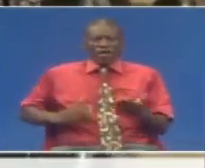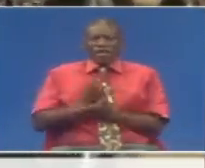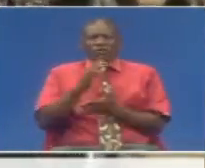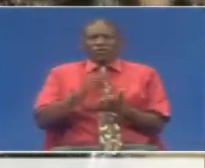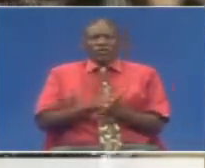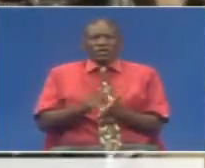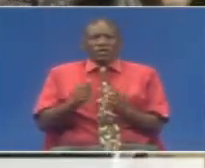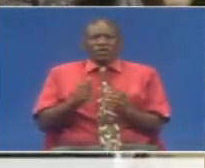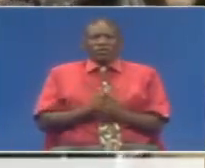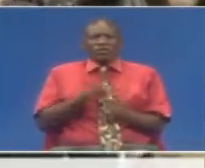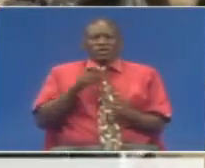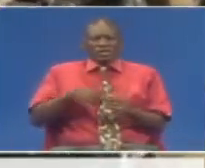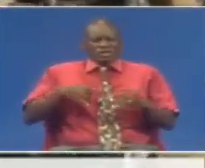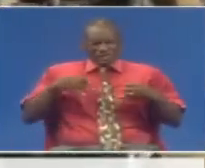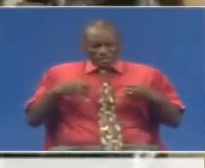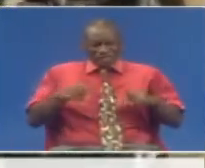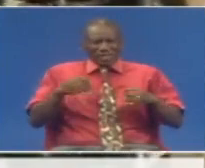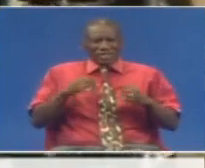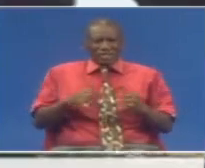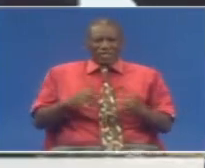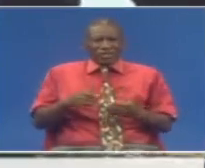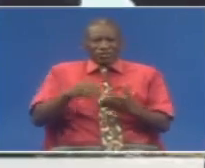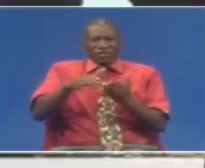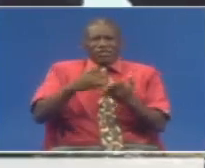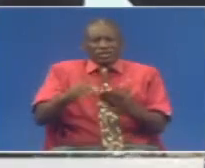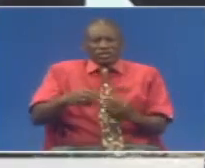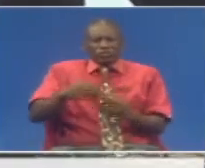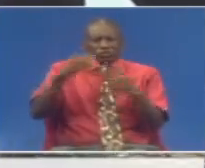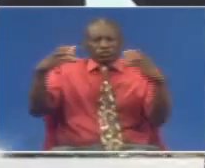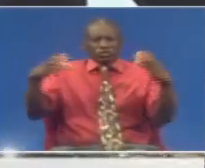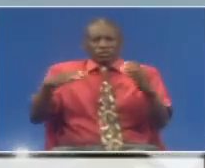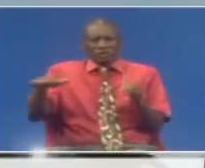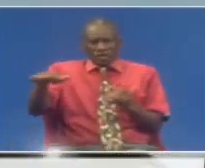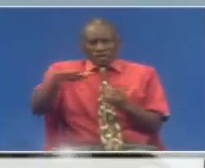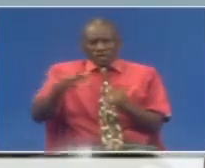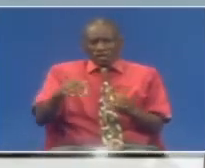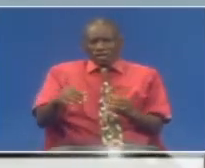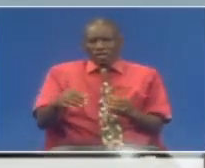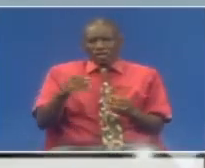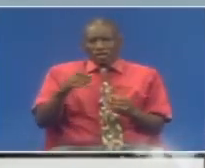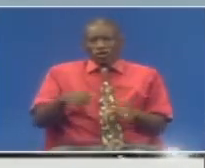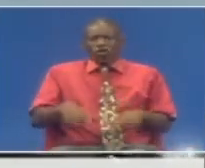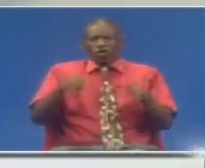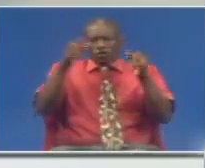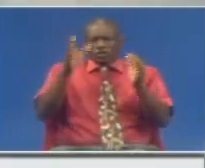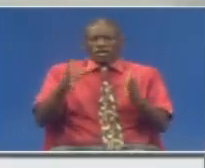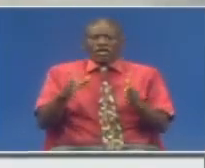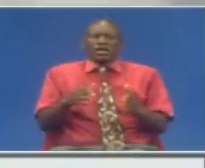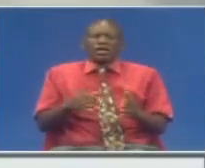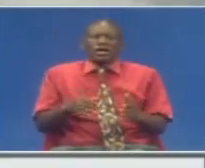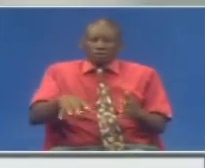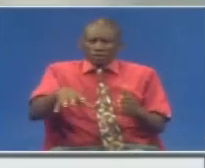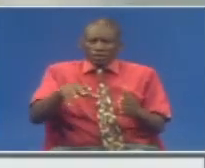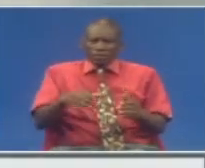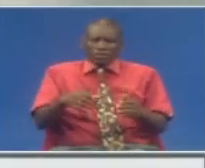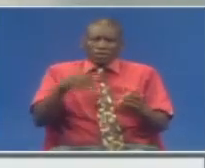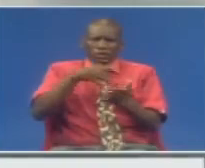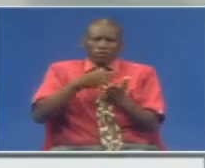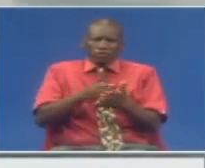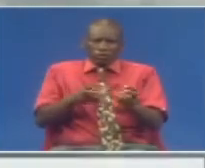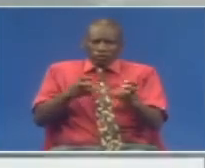Despite government efforts at sending out special teams in the area, officers have been caught in the line of fire as they battle an